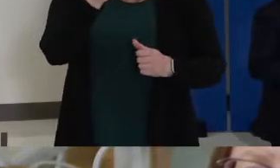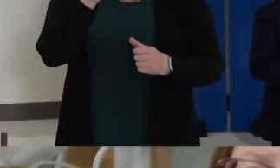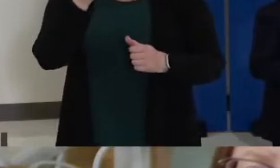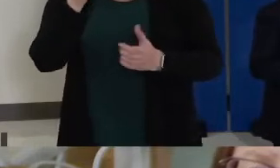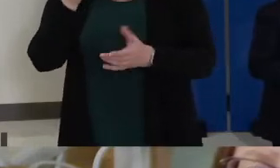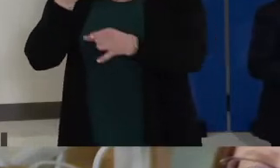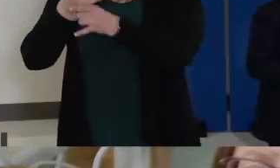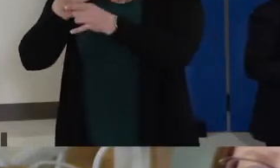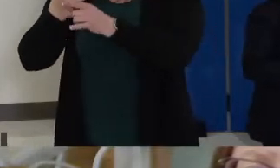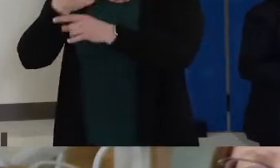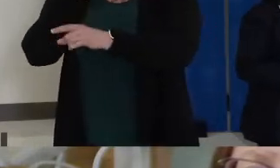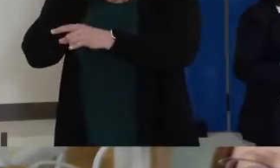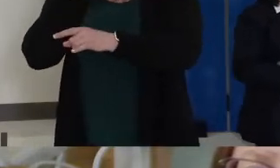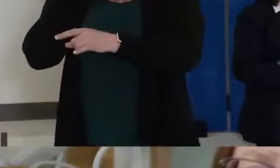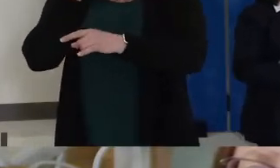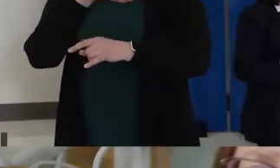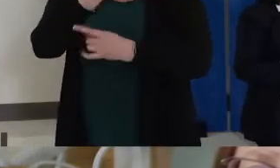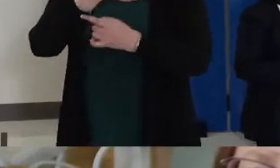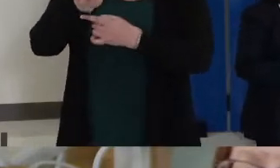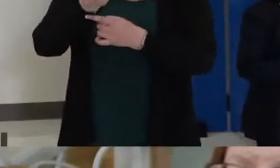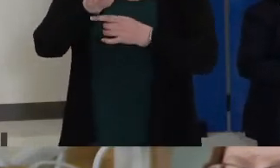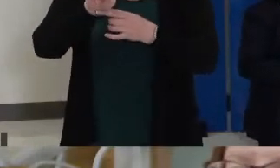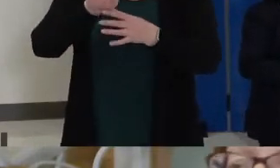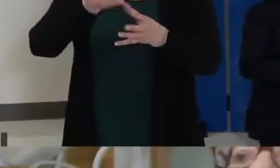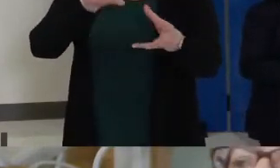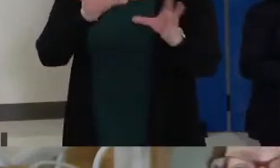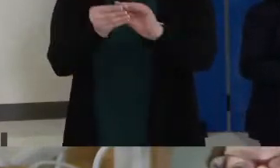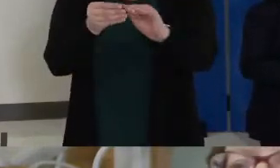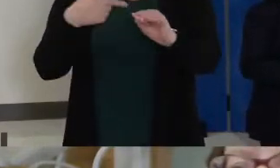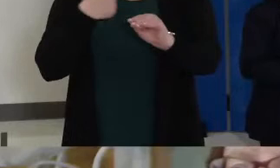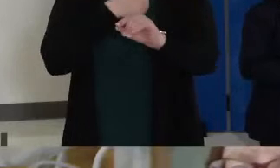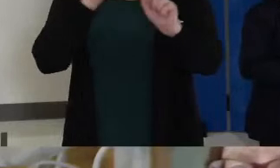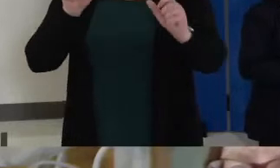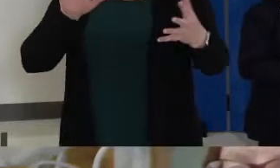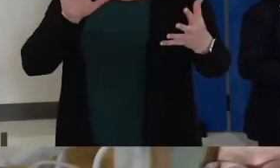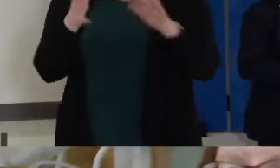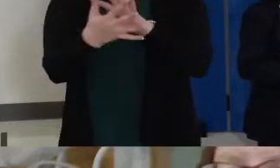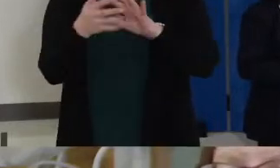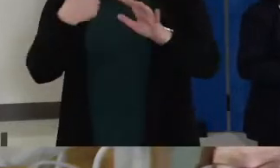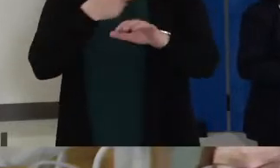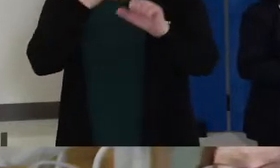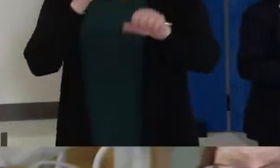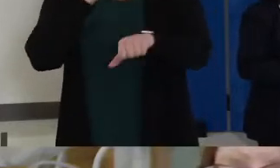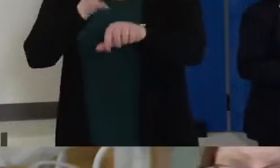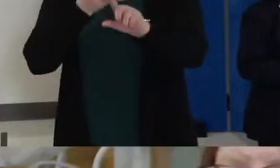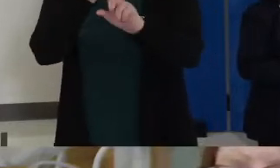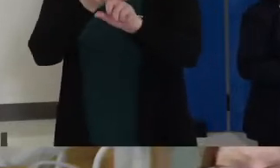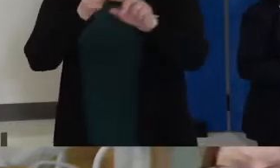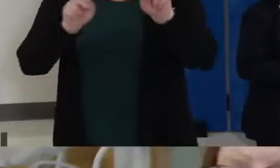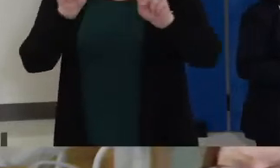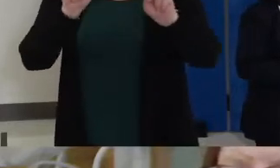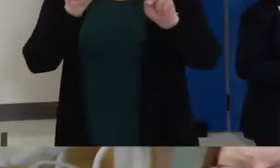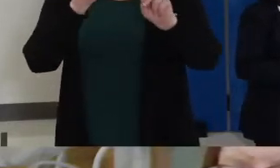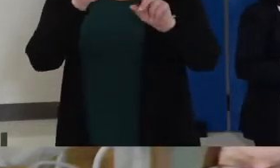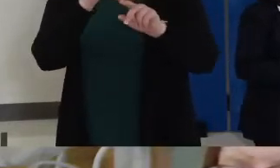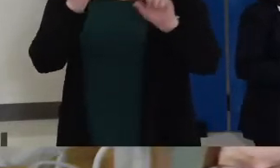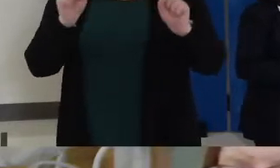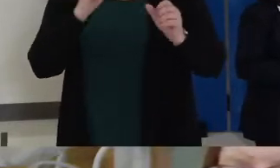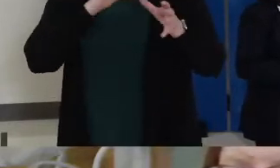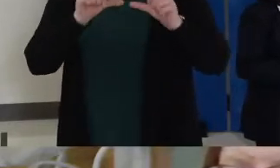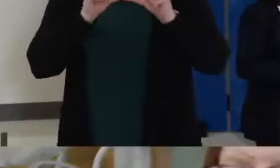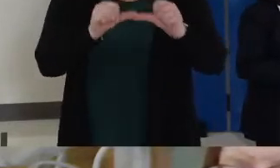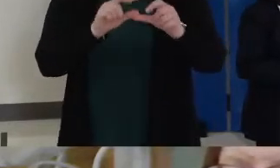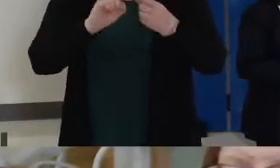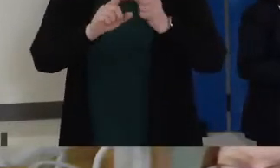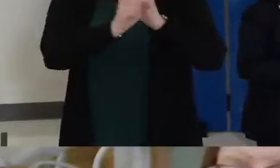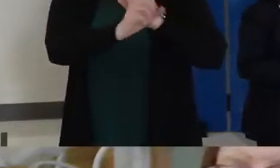don't address that fundamental need, that we can turn this thing around, that we can have the impact that we continue to promote. That was not